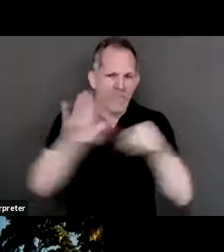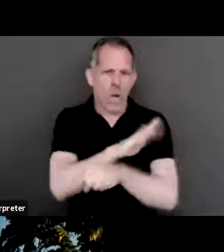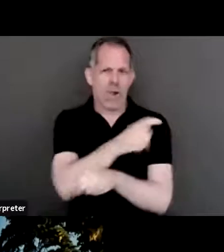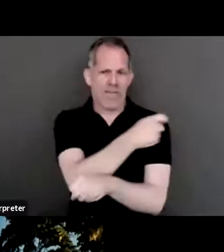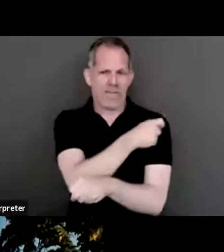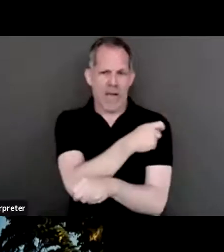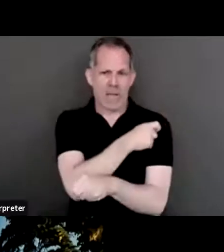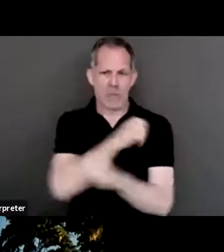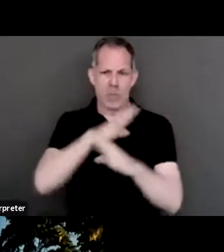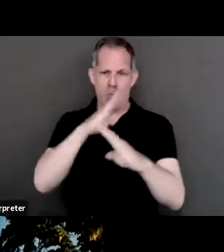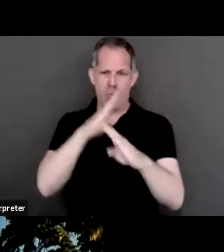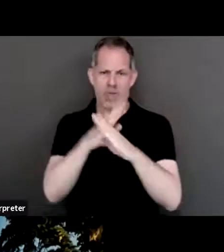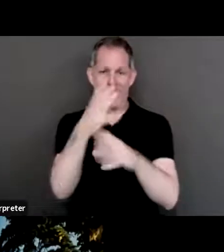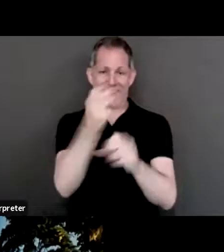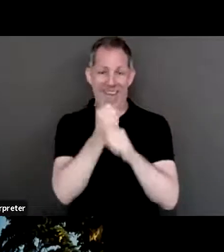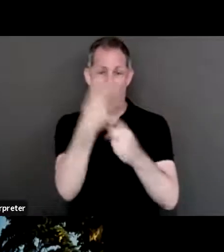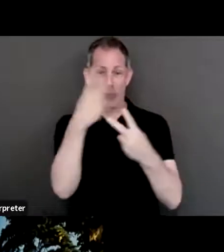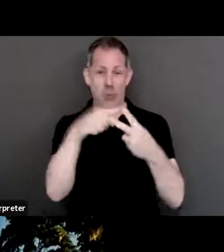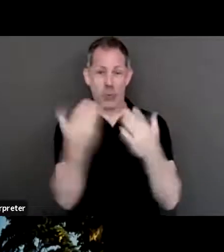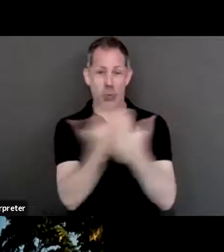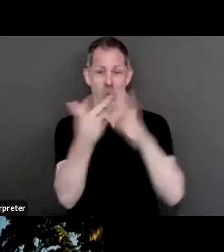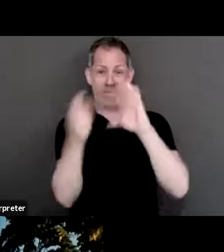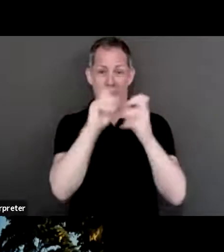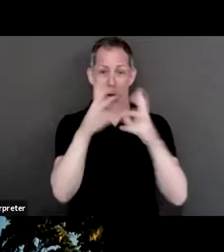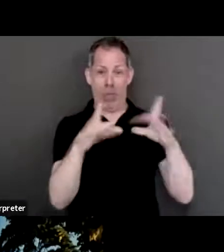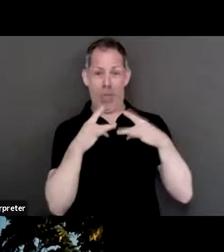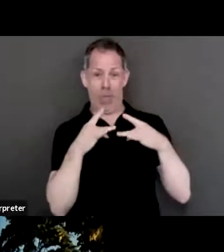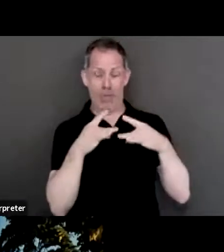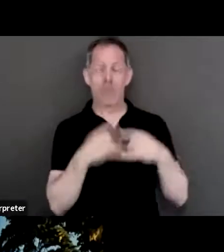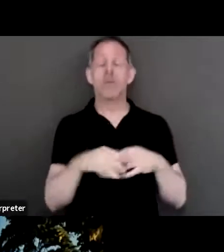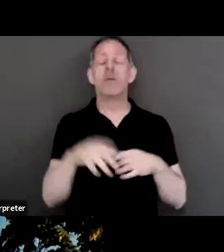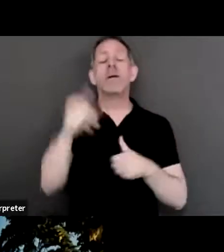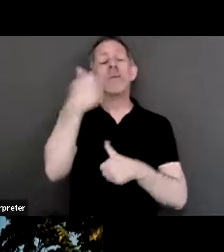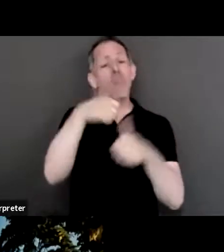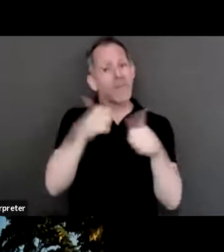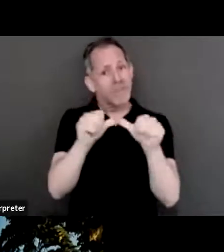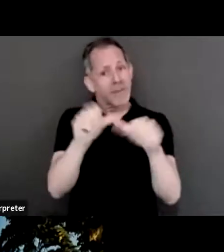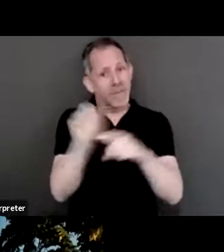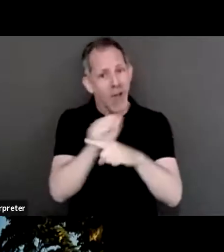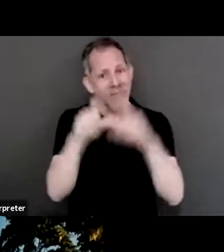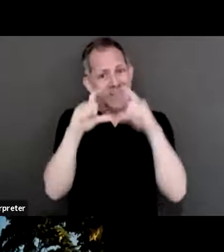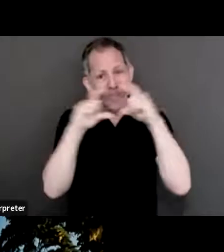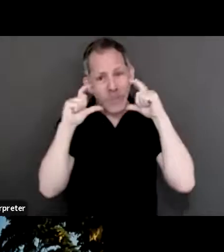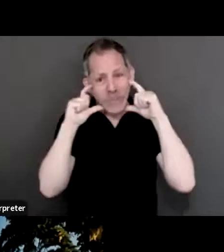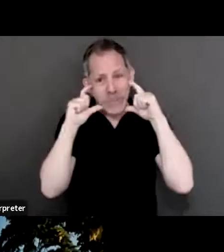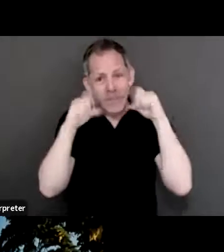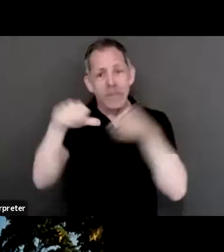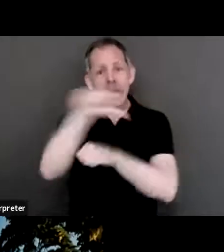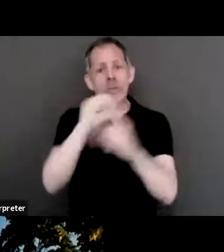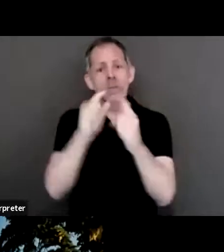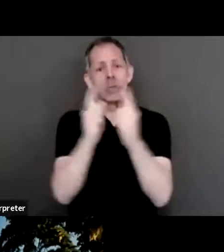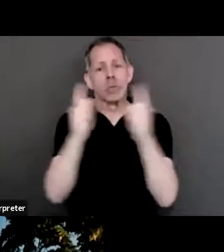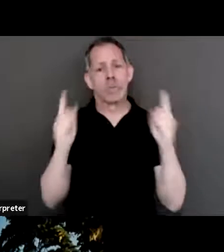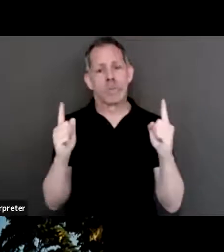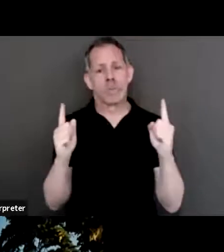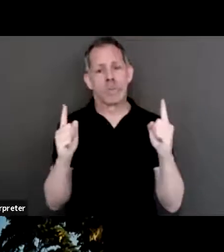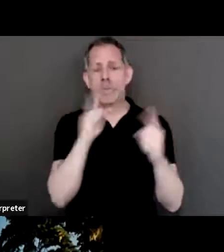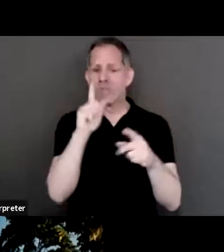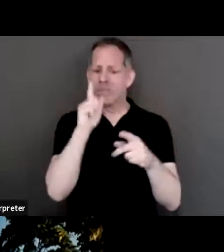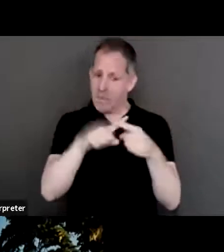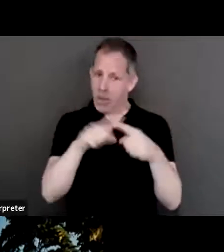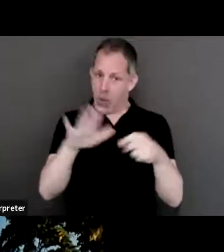and maintain social distancing in public spaces until they are vaccinated. Today, we're